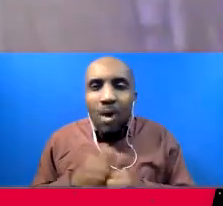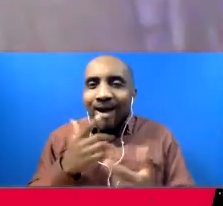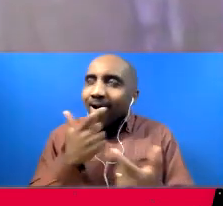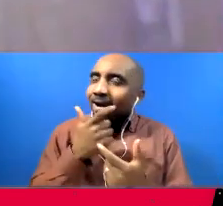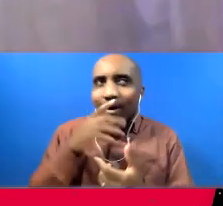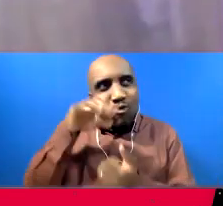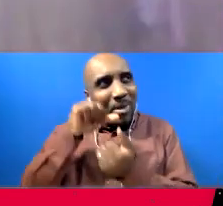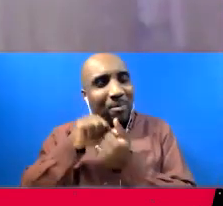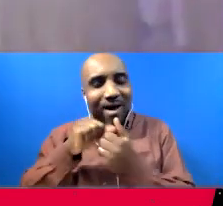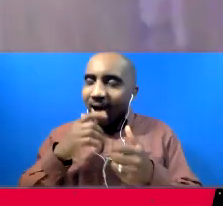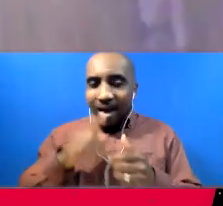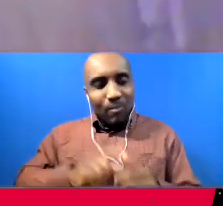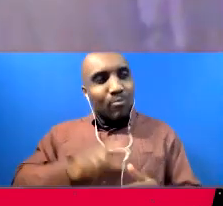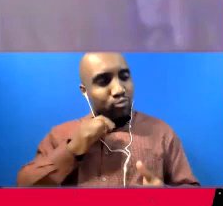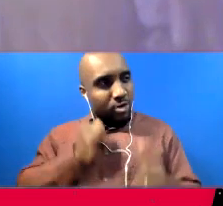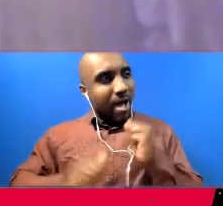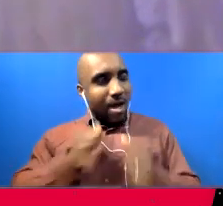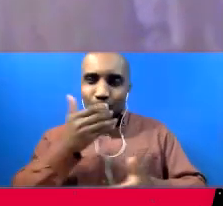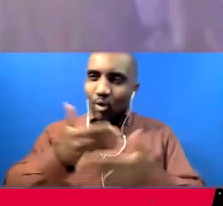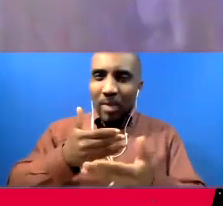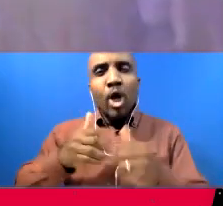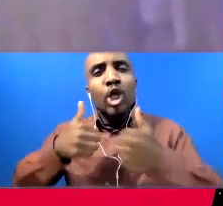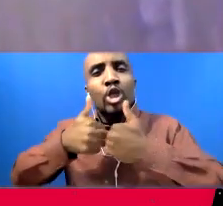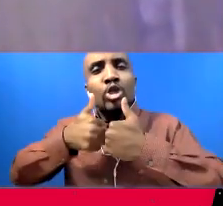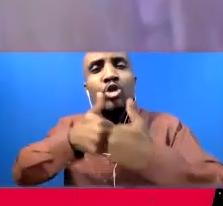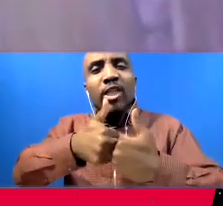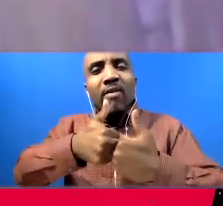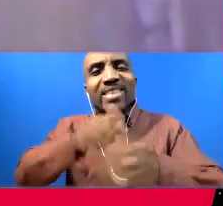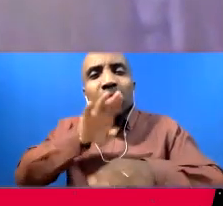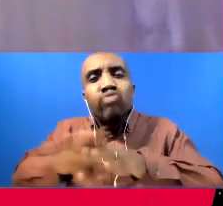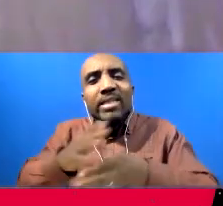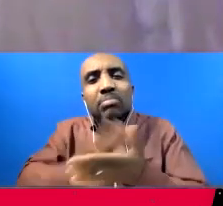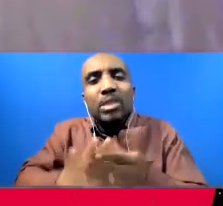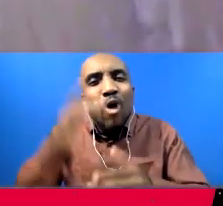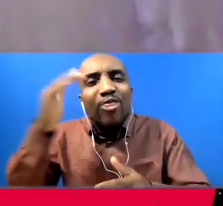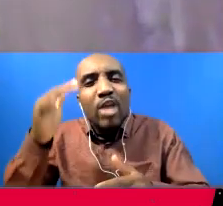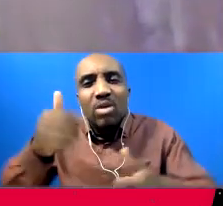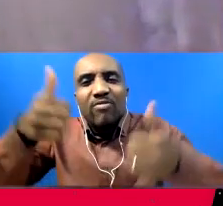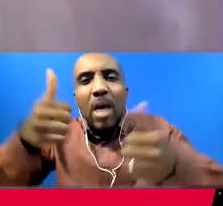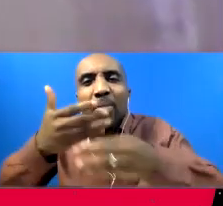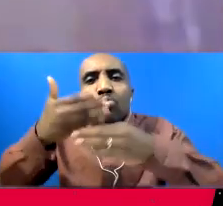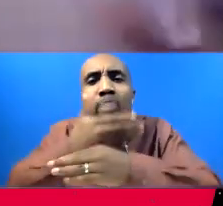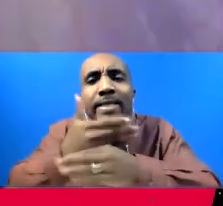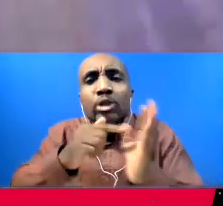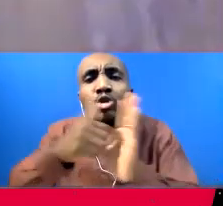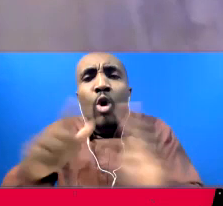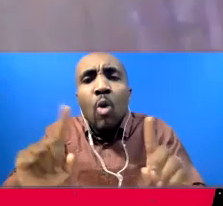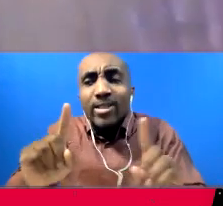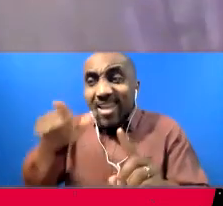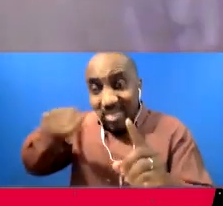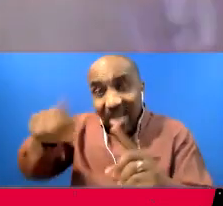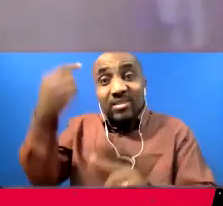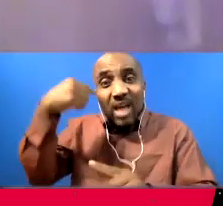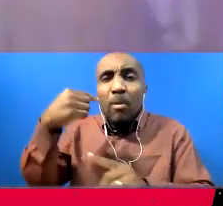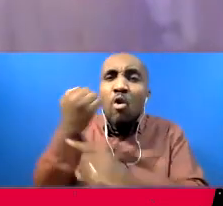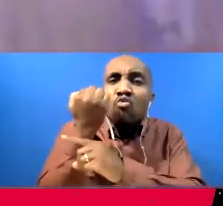love to speak about. It's one that I refer to whenever I think about what solidarity in practice means, because it showed me that, you know, these people were in the midst of a revolution,